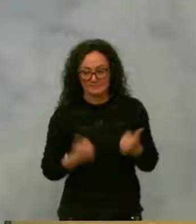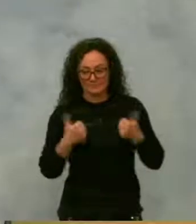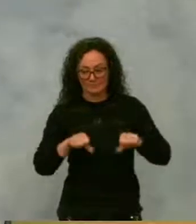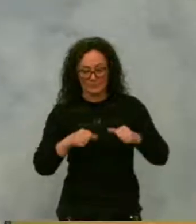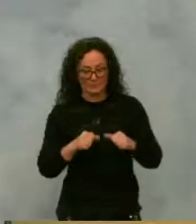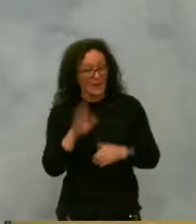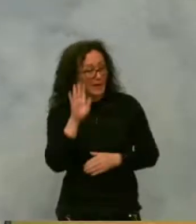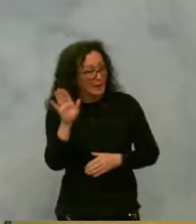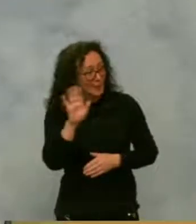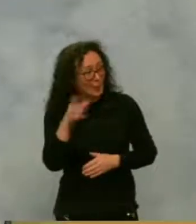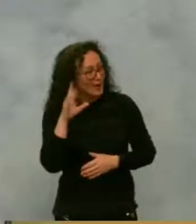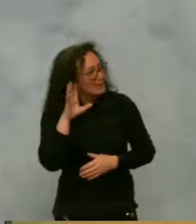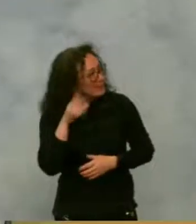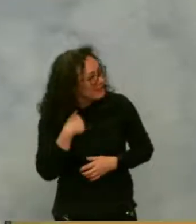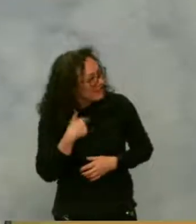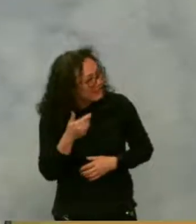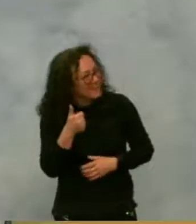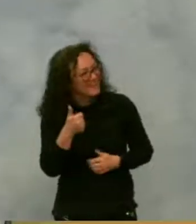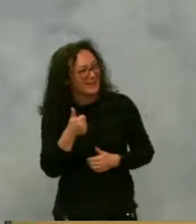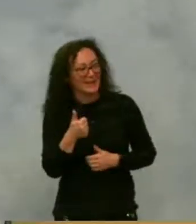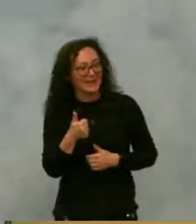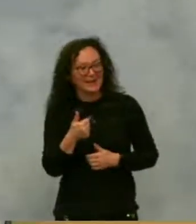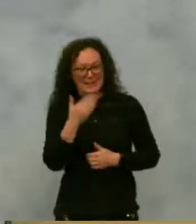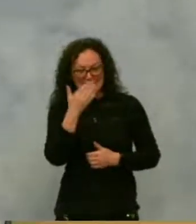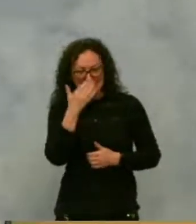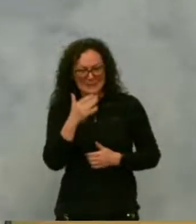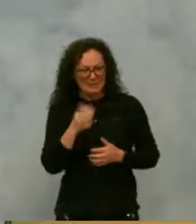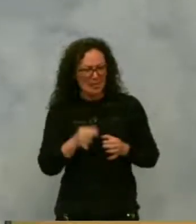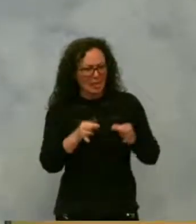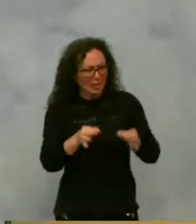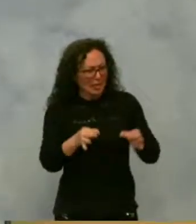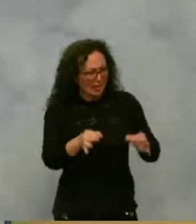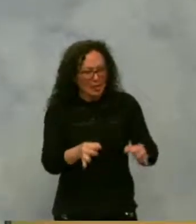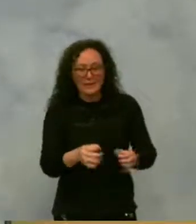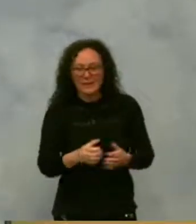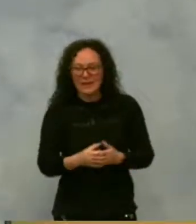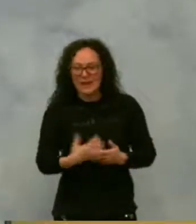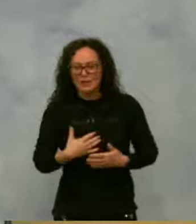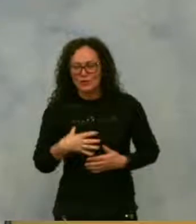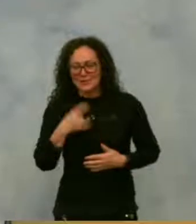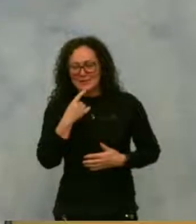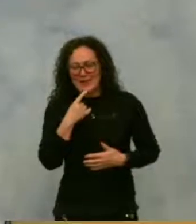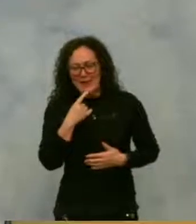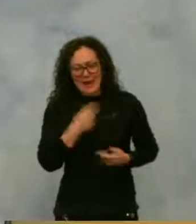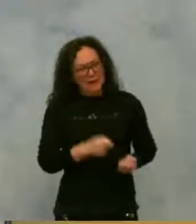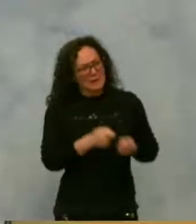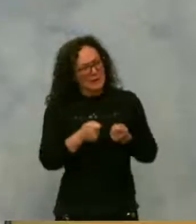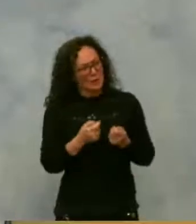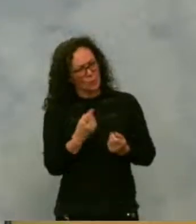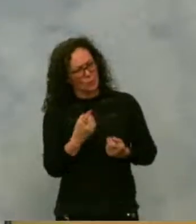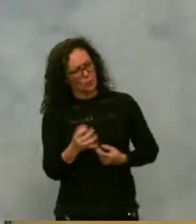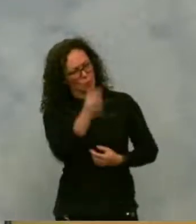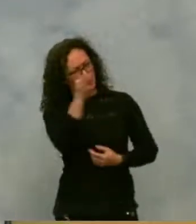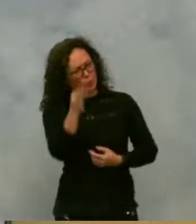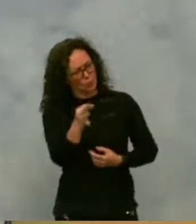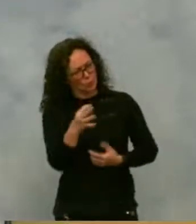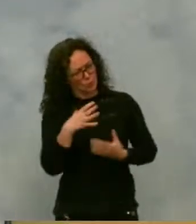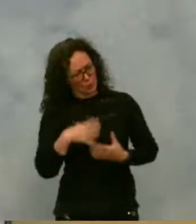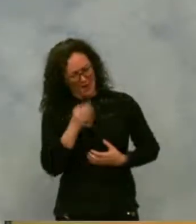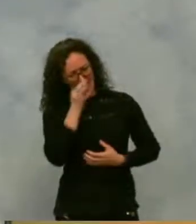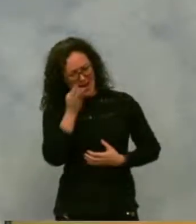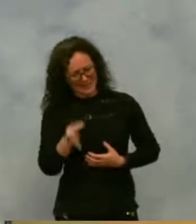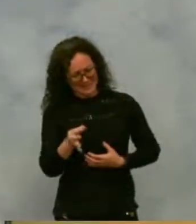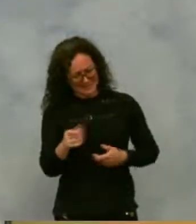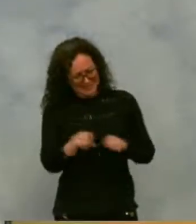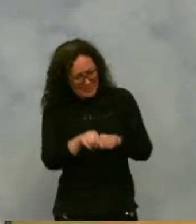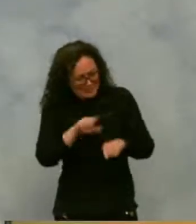Hello, can you hear me? Yes. Hi, there seemed to be a bit of a delay there. I was just to say I've got a couple of questions. Do you want me to ask them at the